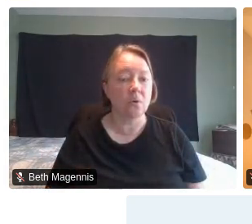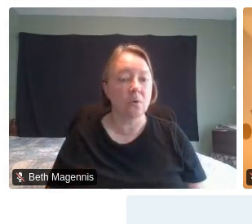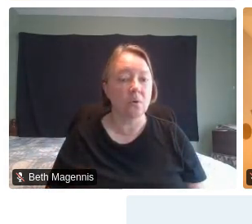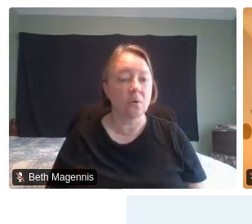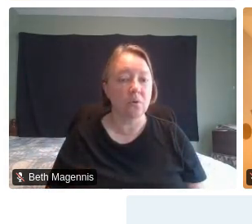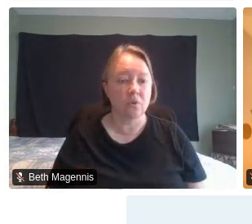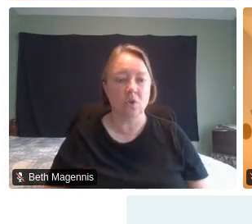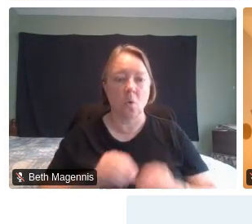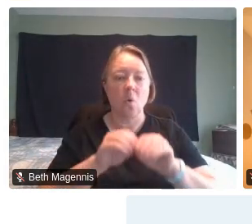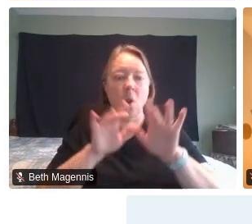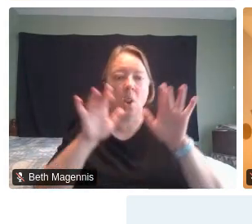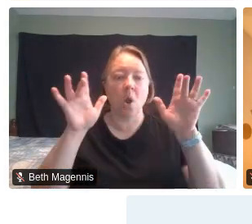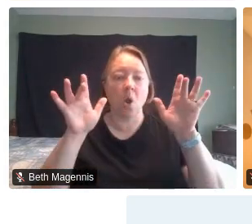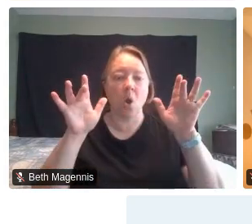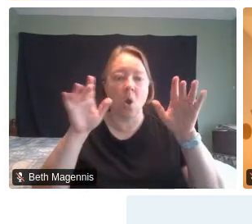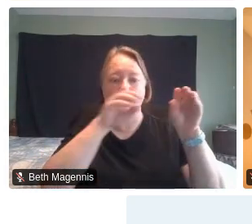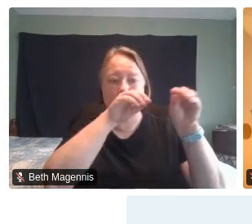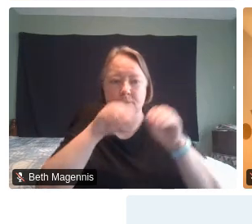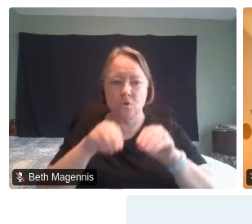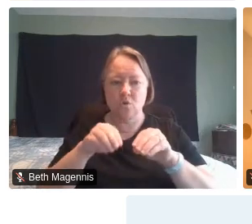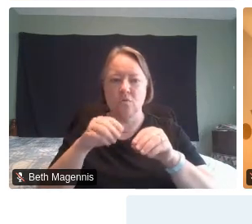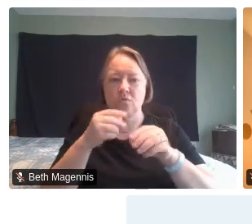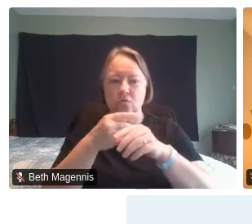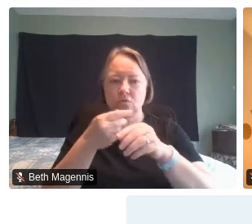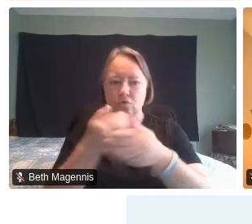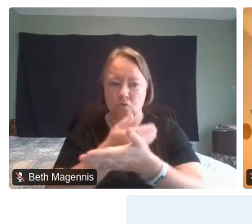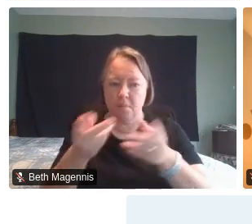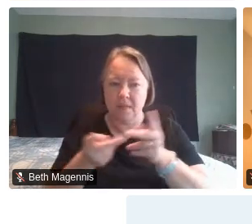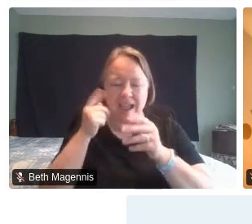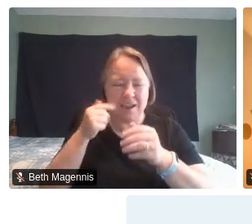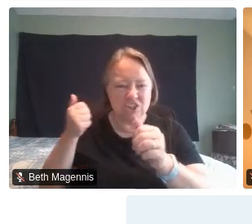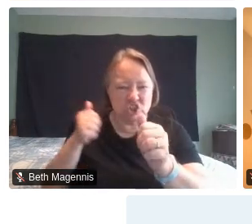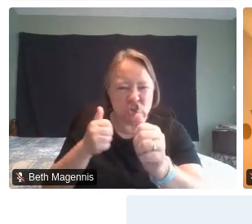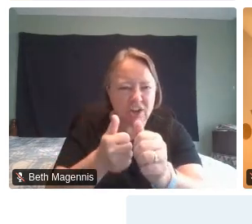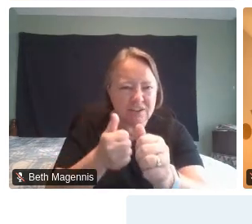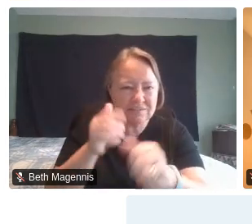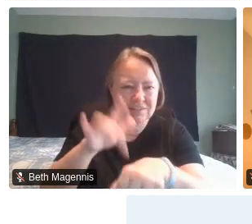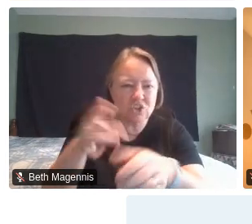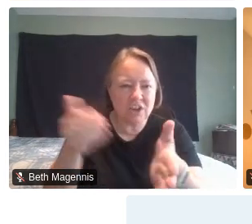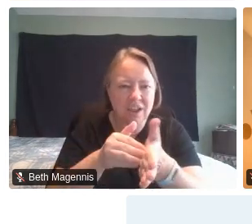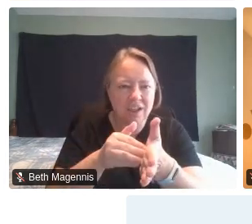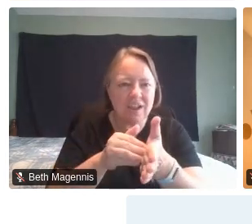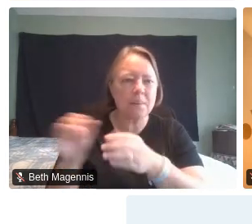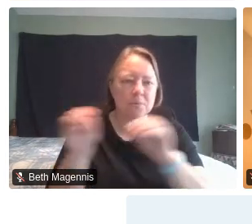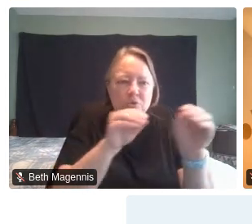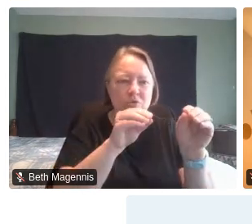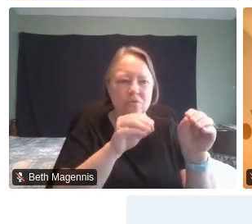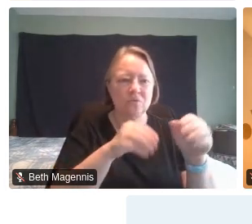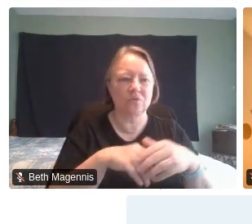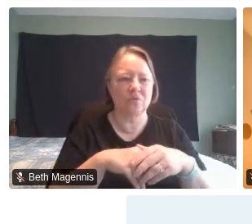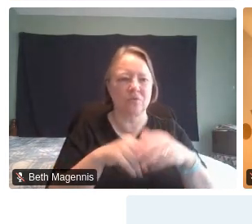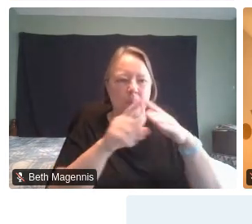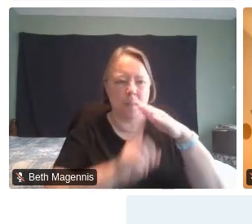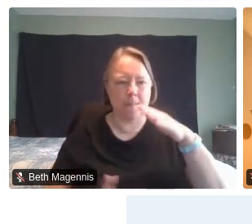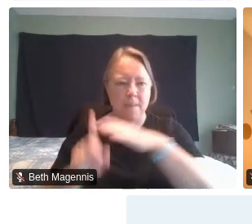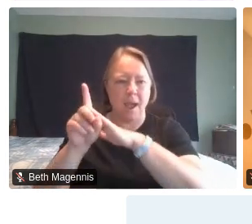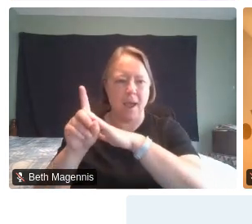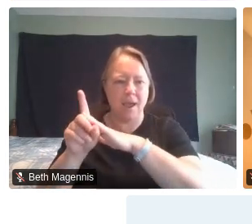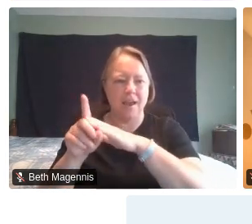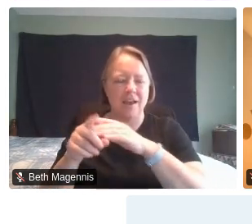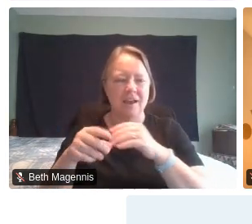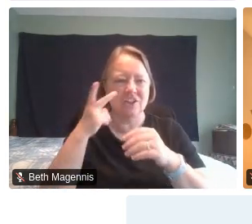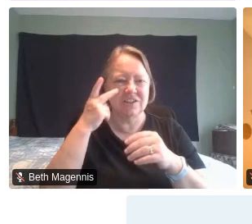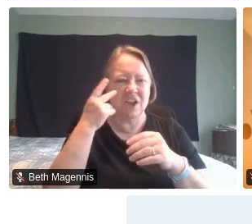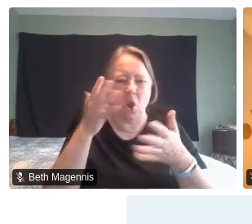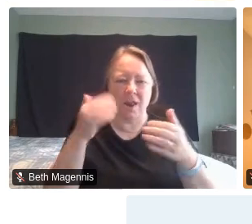So it's going to glow, and then it's going to move to a new position, and then I can chase it down and get it again, and then it's going to move. So you can see we already have the